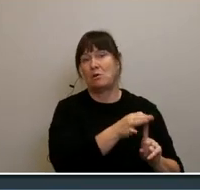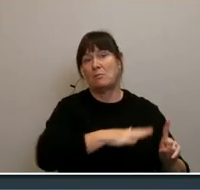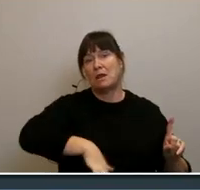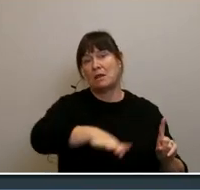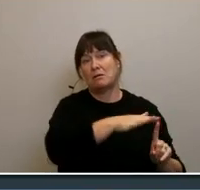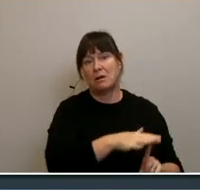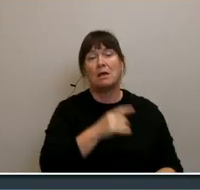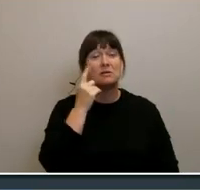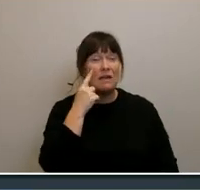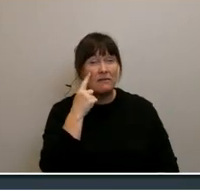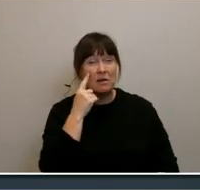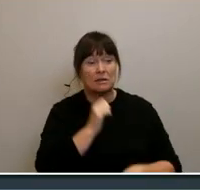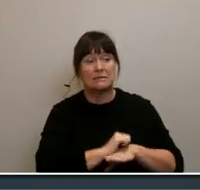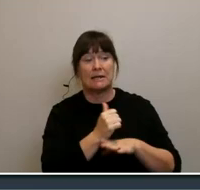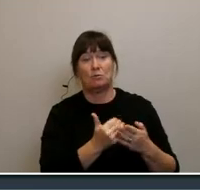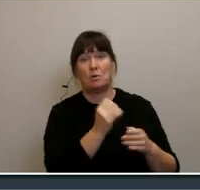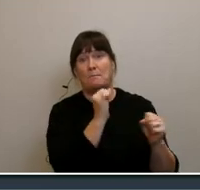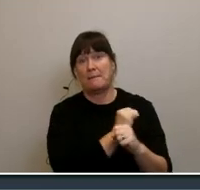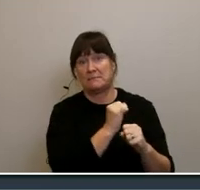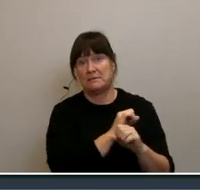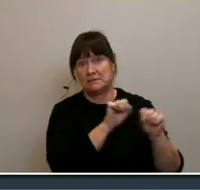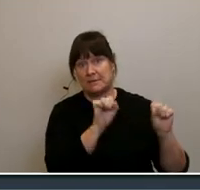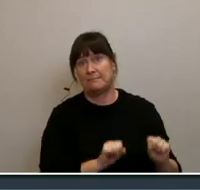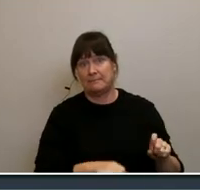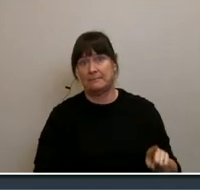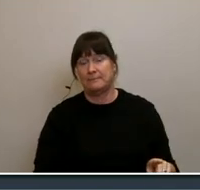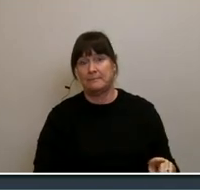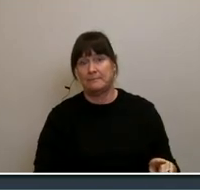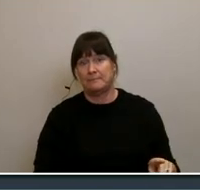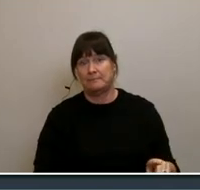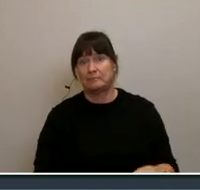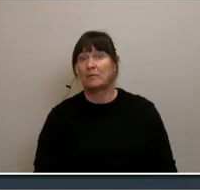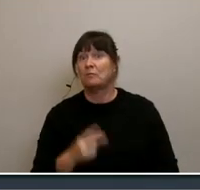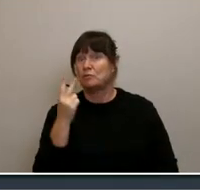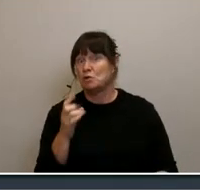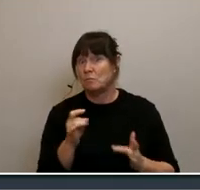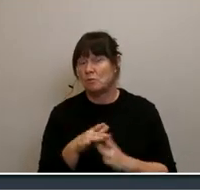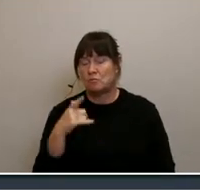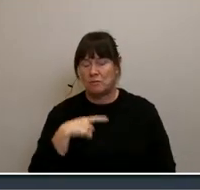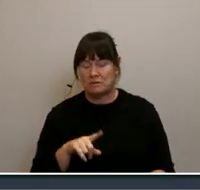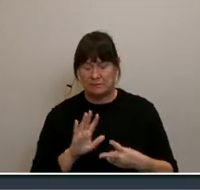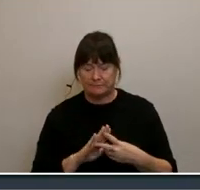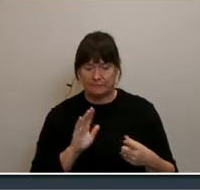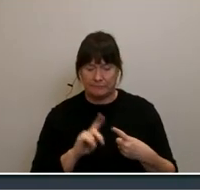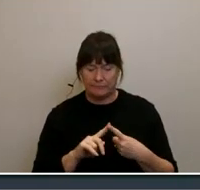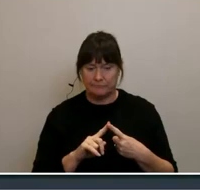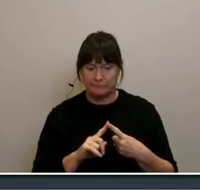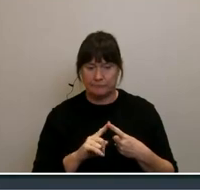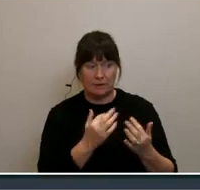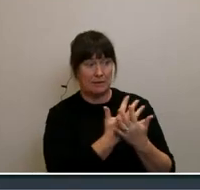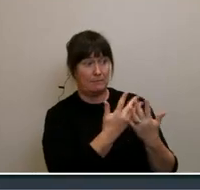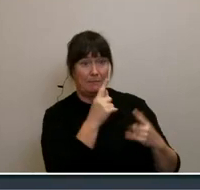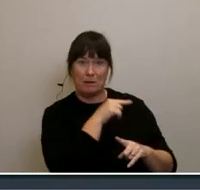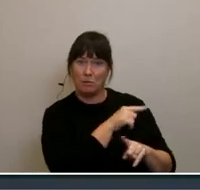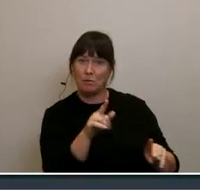to seriously consider doing that. And one very important reason, well, two important reasons. One, the